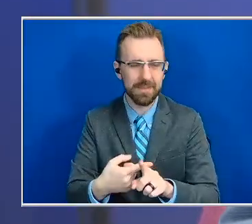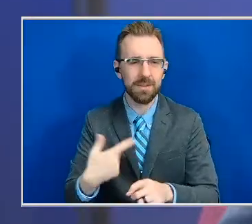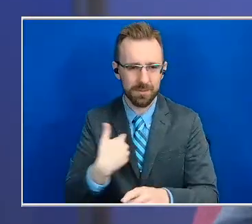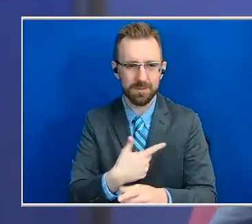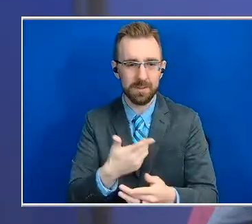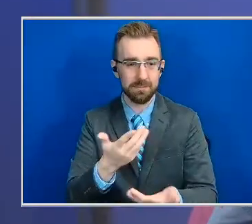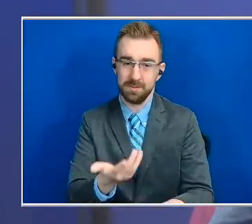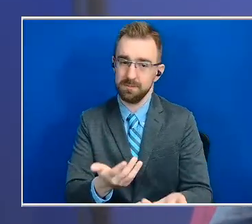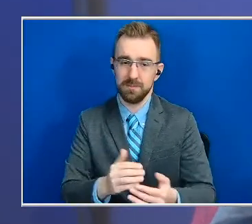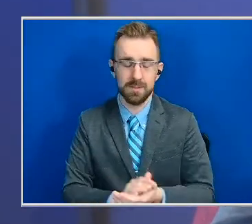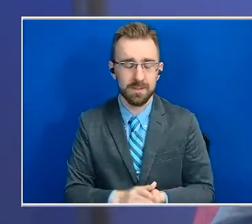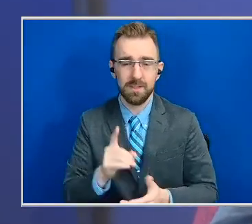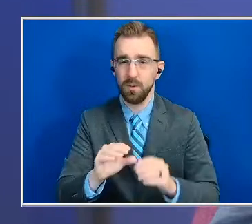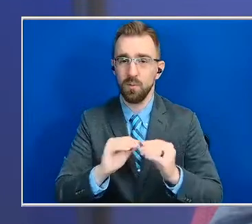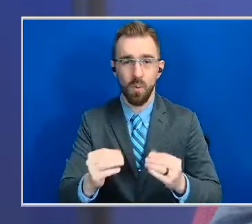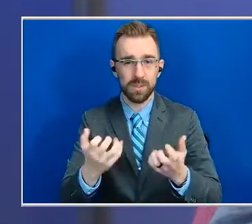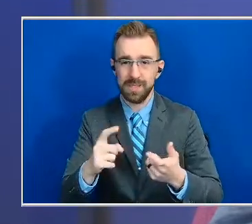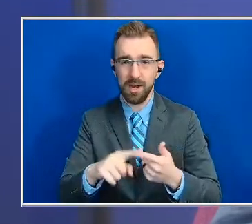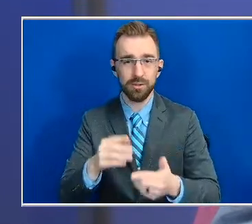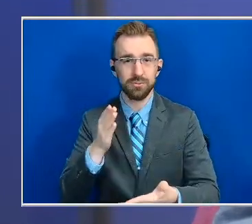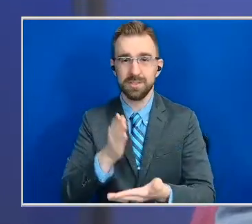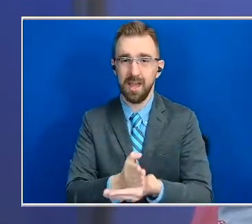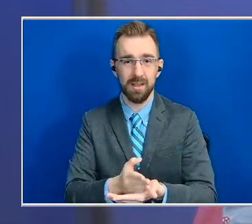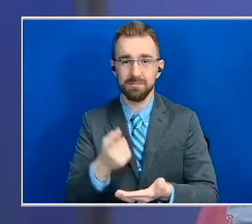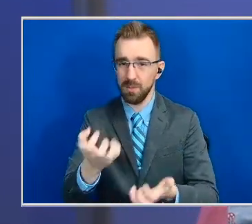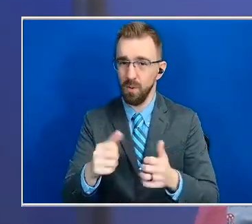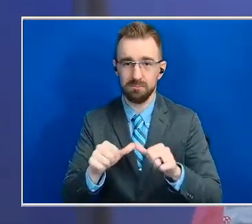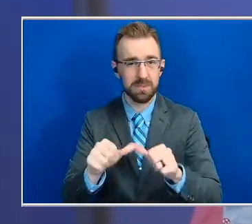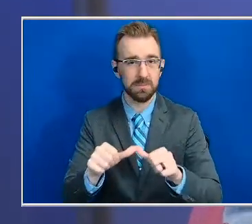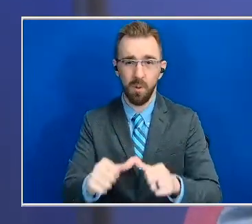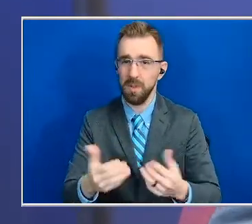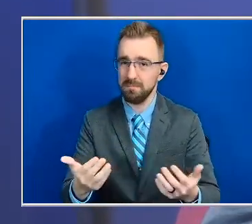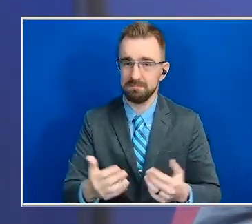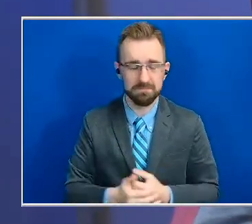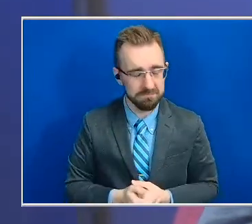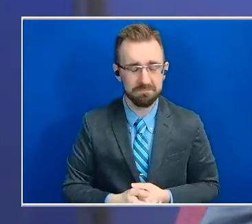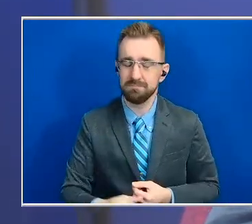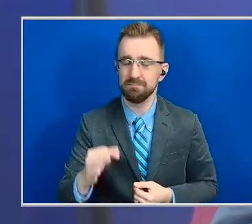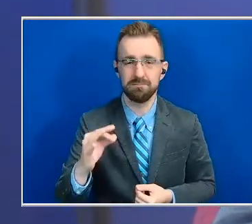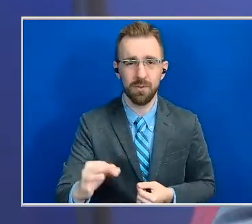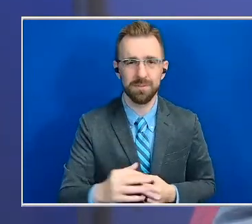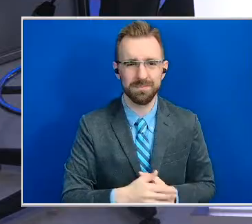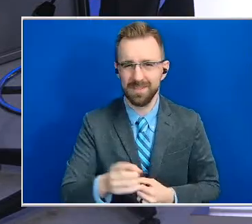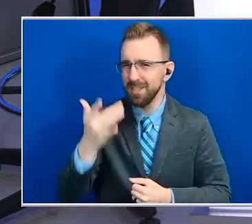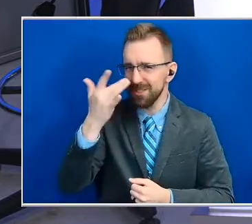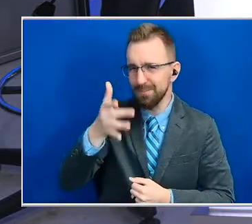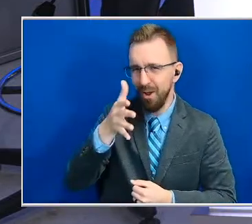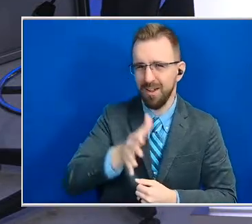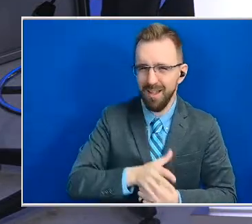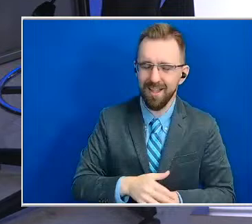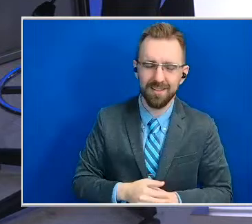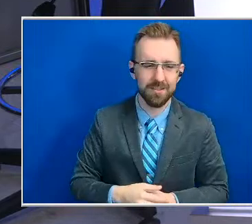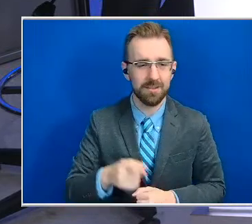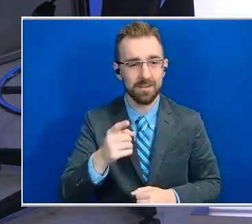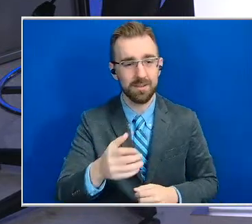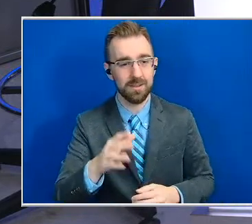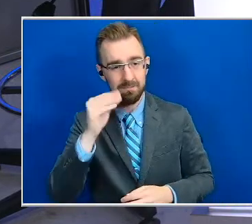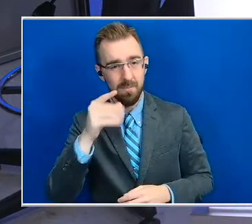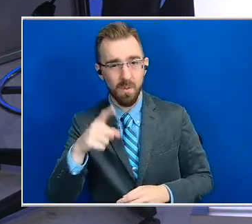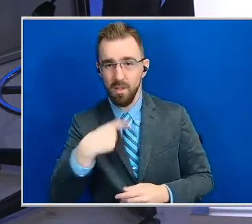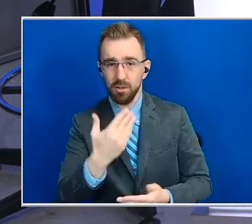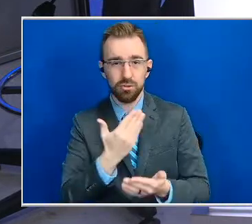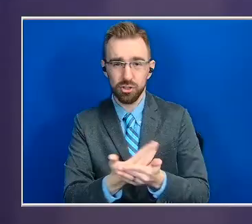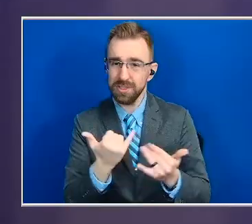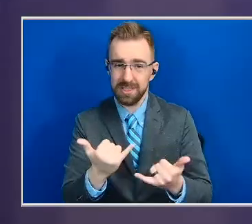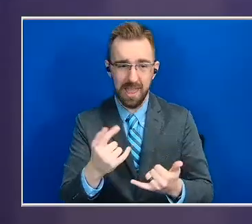no desire to stop anytime soon. All right, awesome. Smart guy. Yeah. Anderson, you look great today. I think you're doing pretty well today,